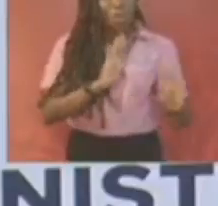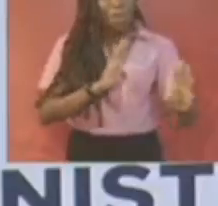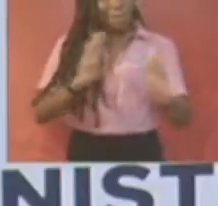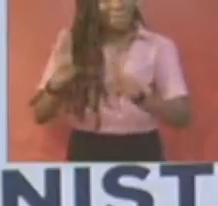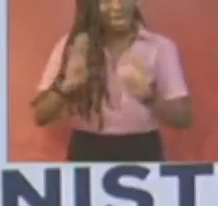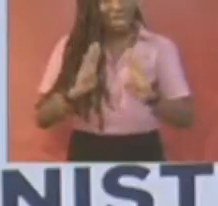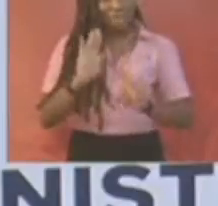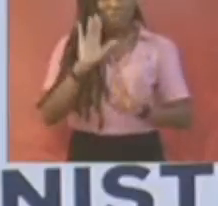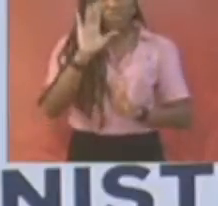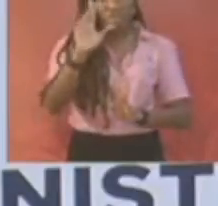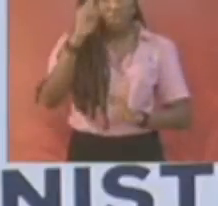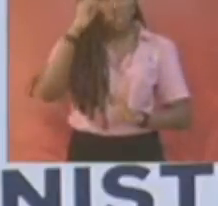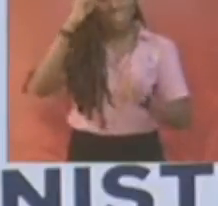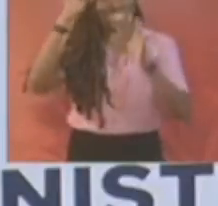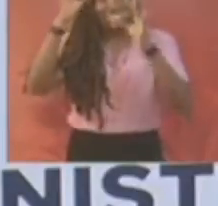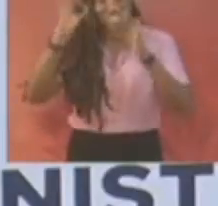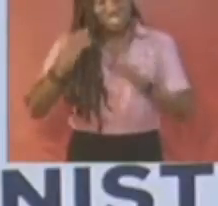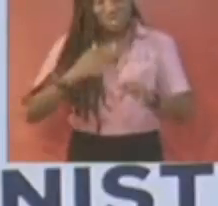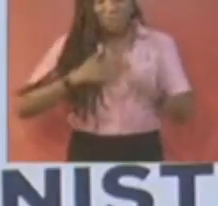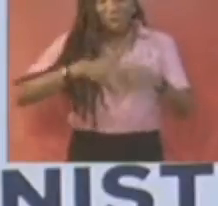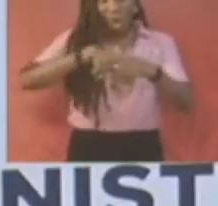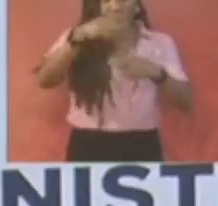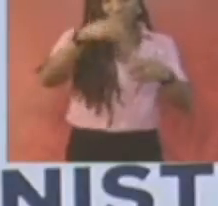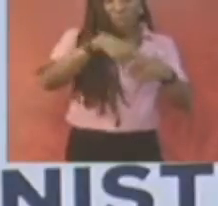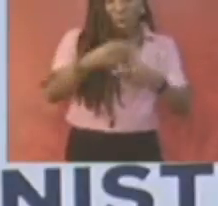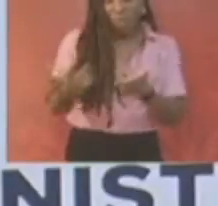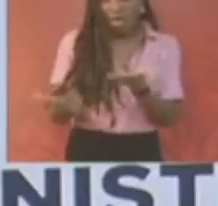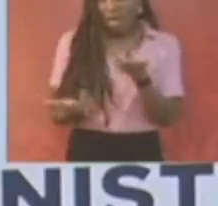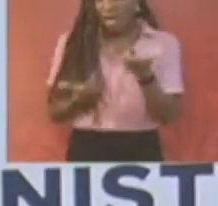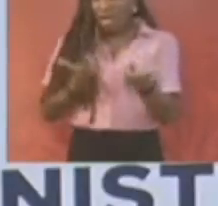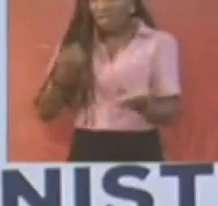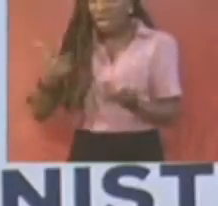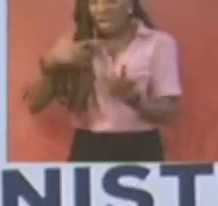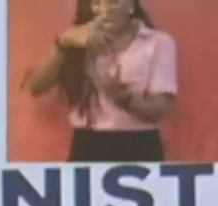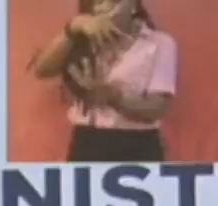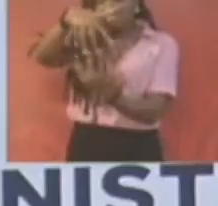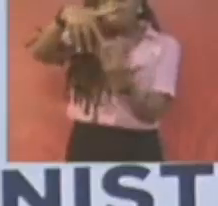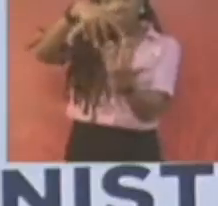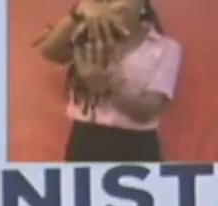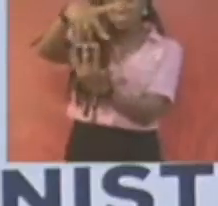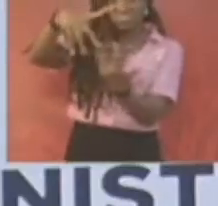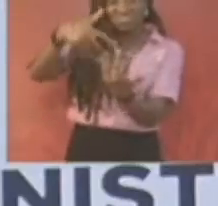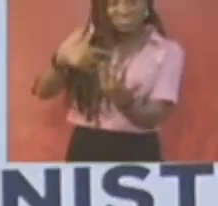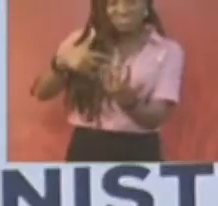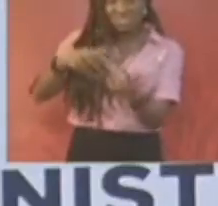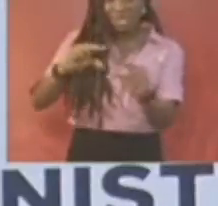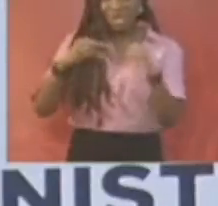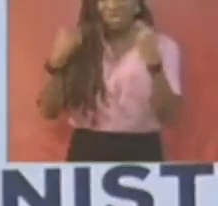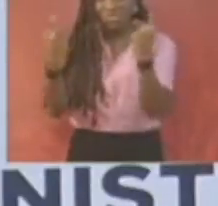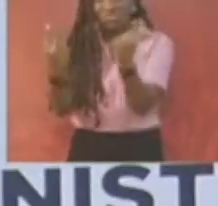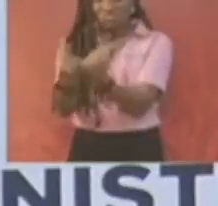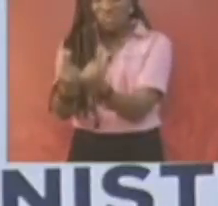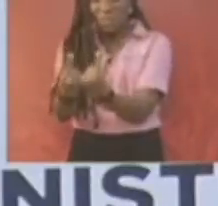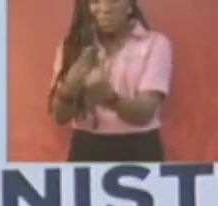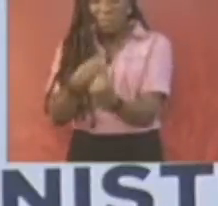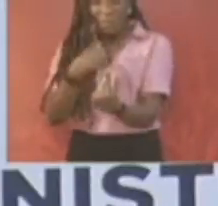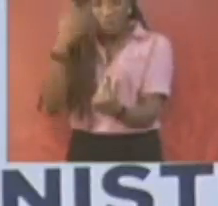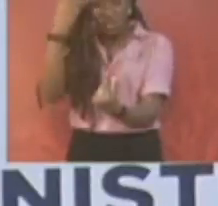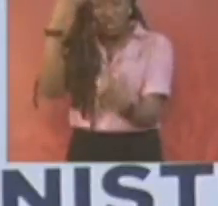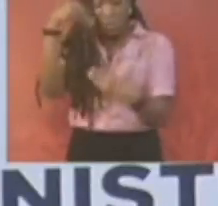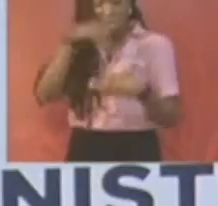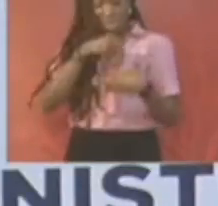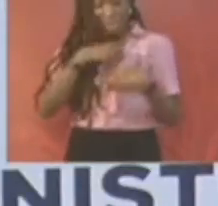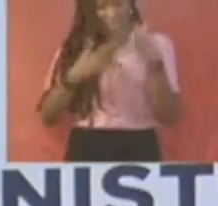we take about where we go, whether we gather, whether we go into a crowd with milder symptoms that we